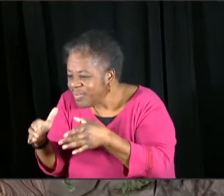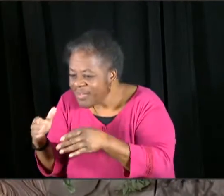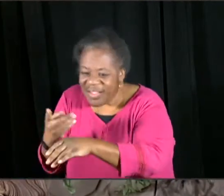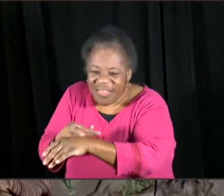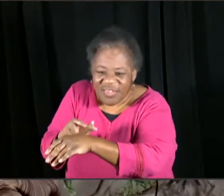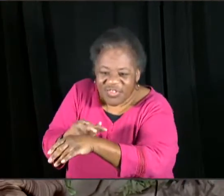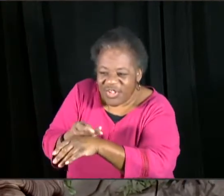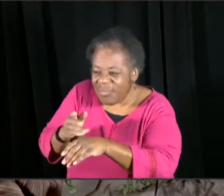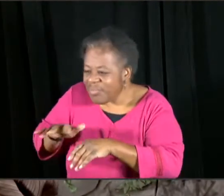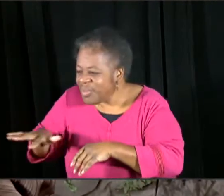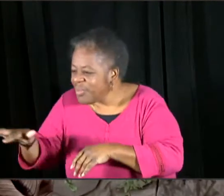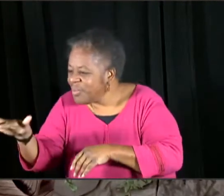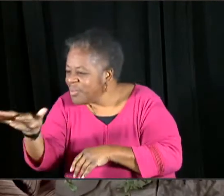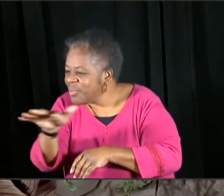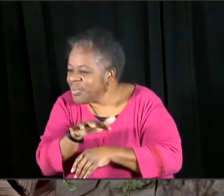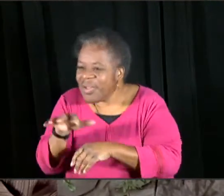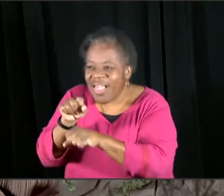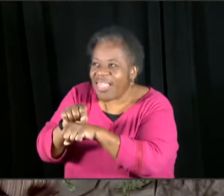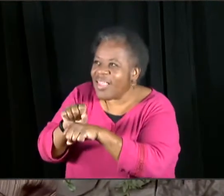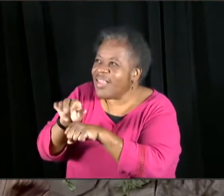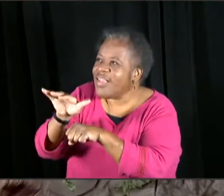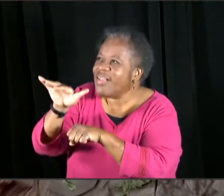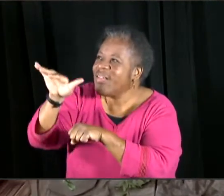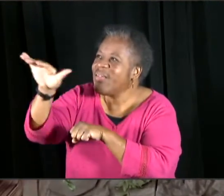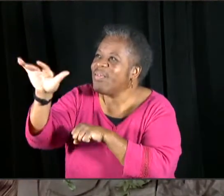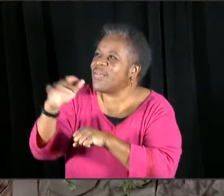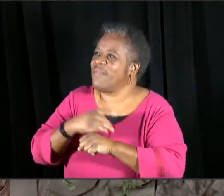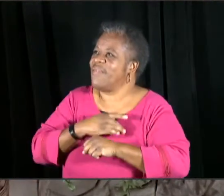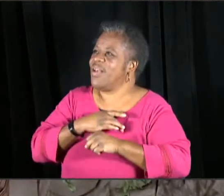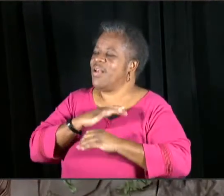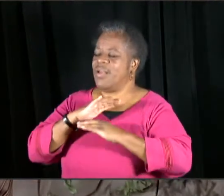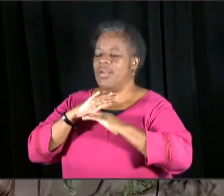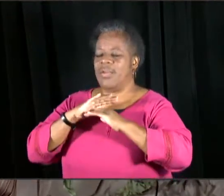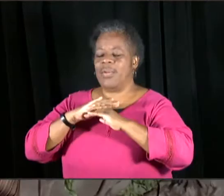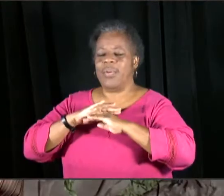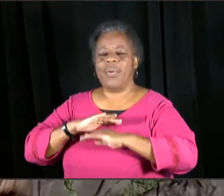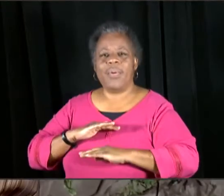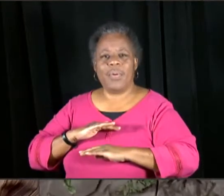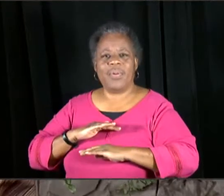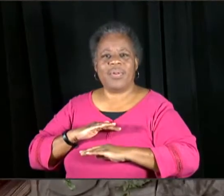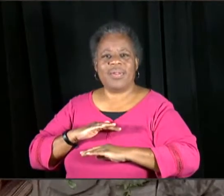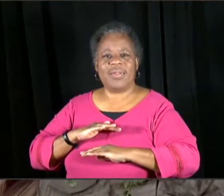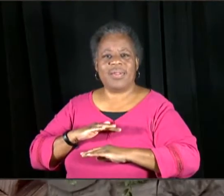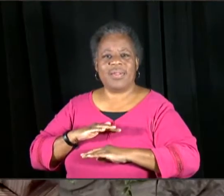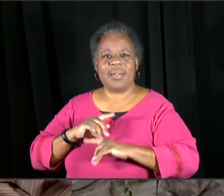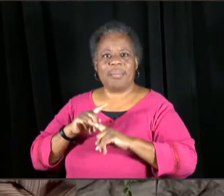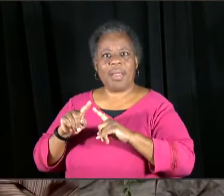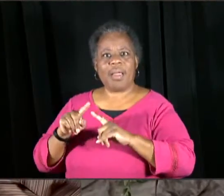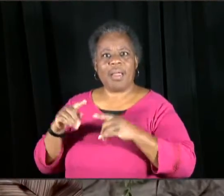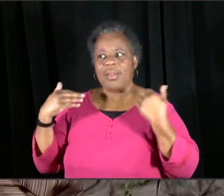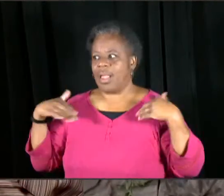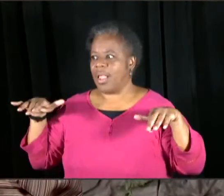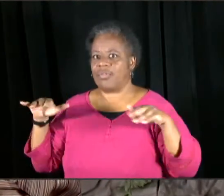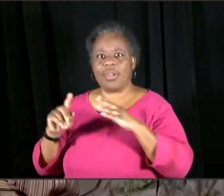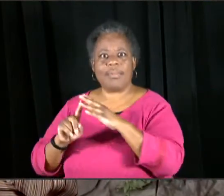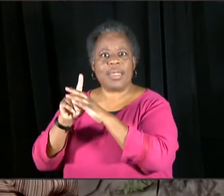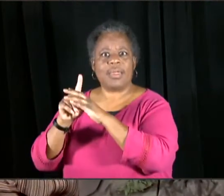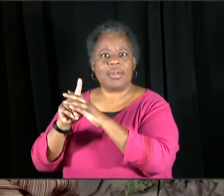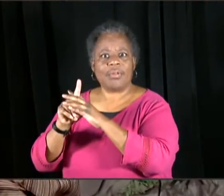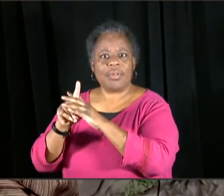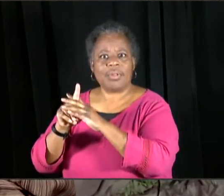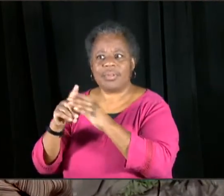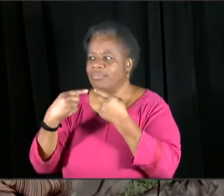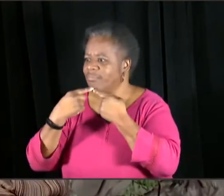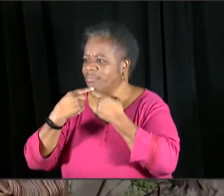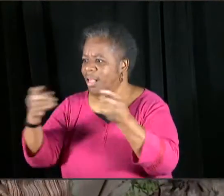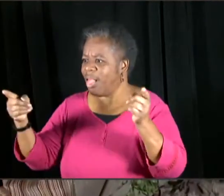this is all there was. Almost. But then an angel appears and says,